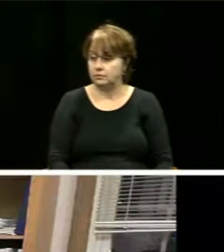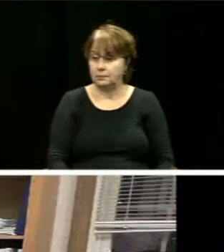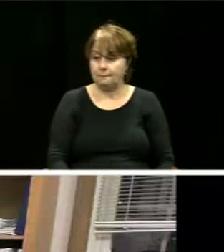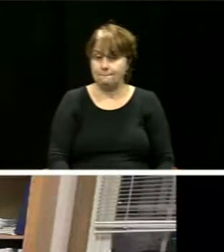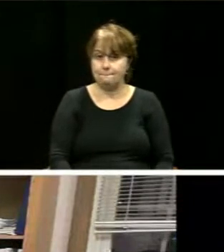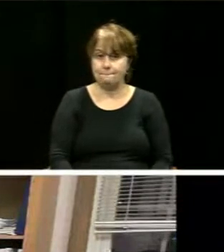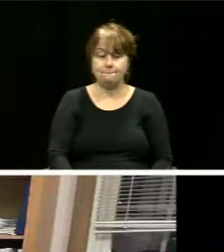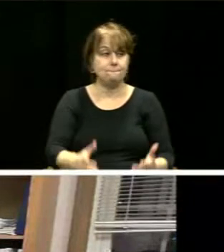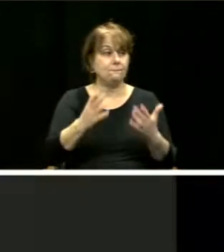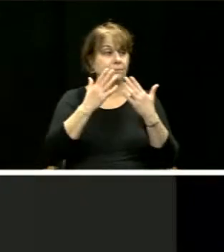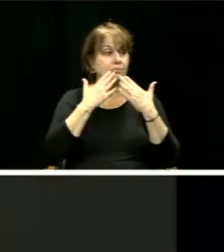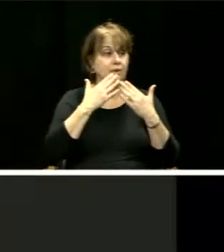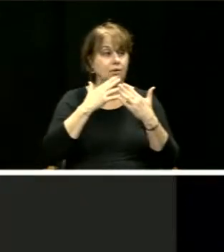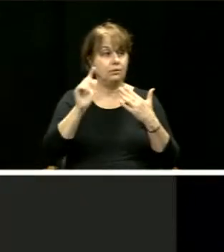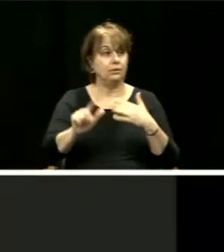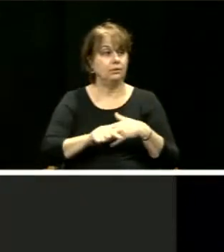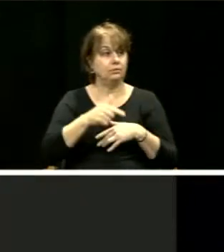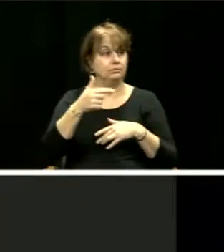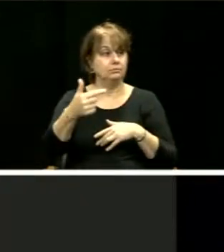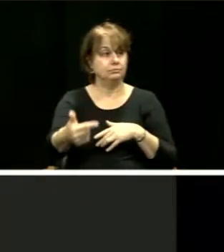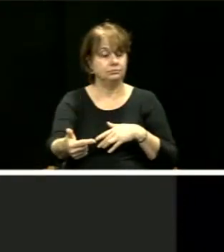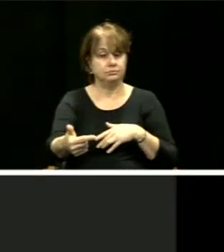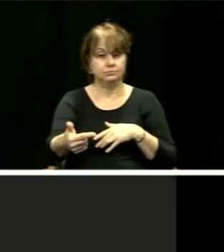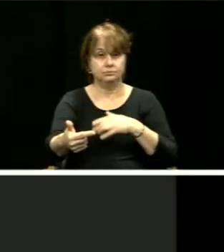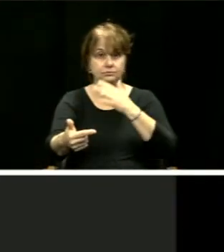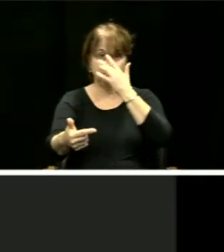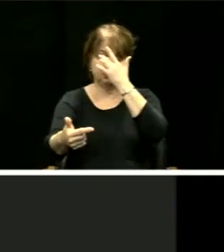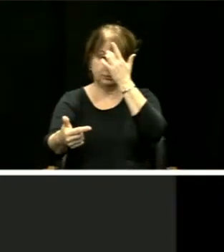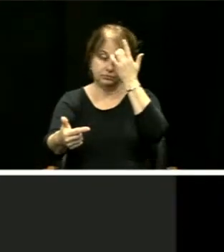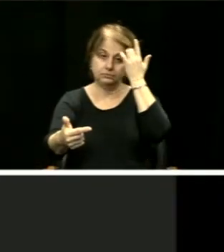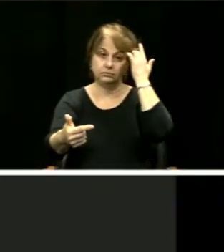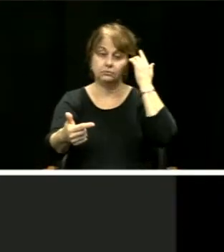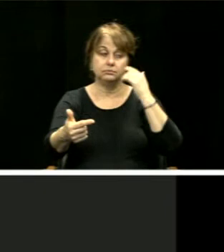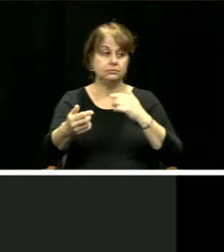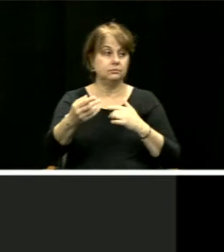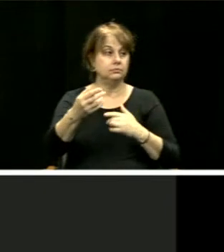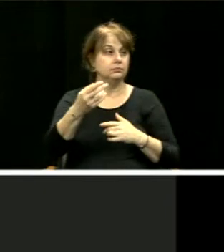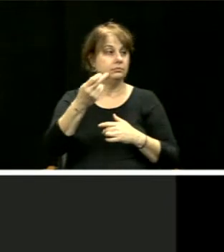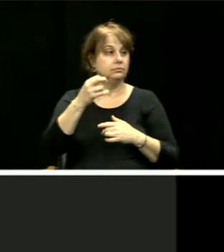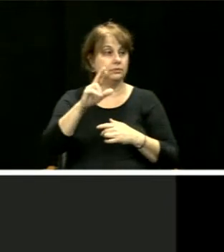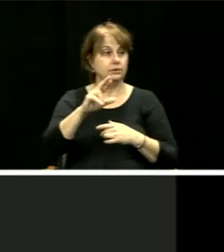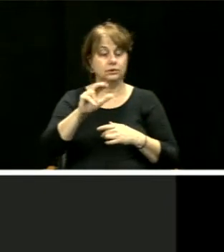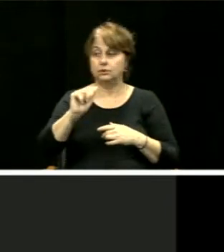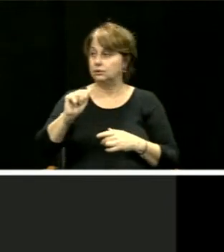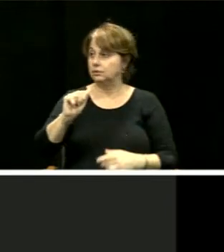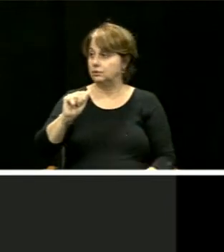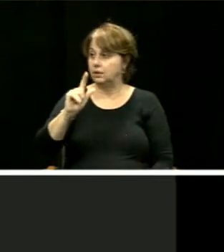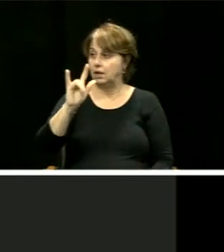Thank you. I will now go ahead and unmute Mr. Alderman.